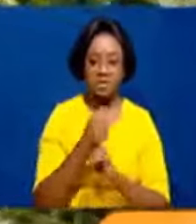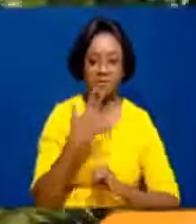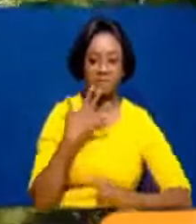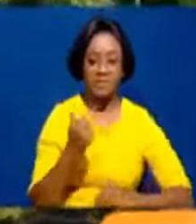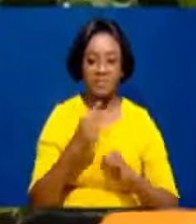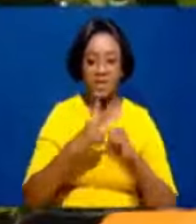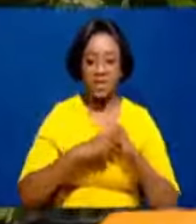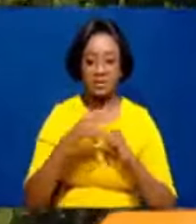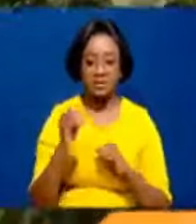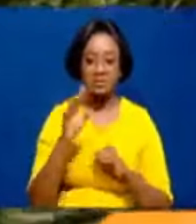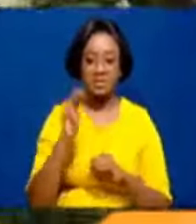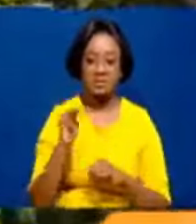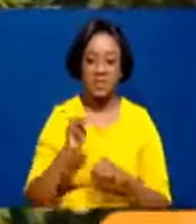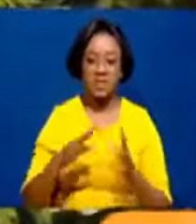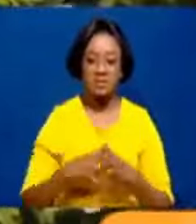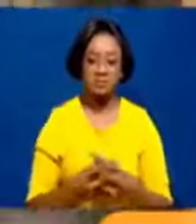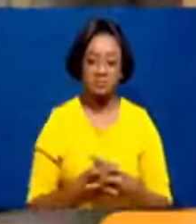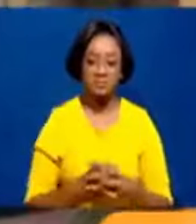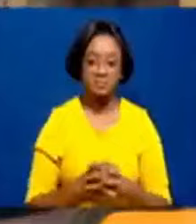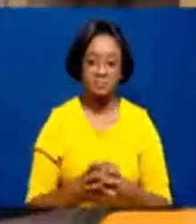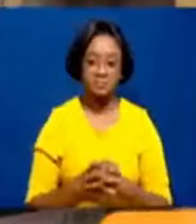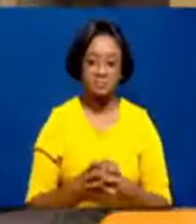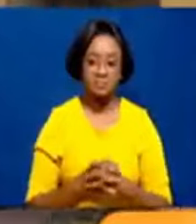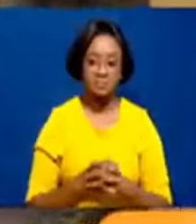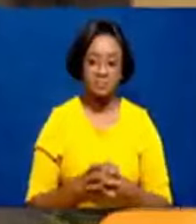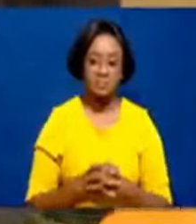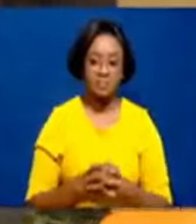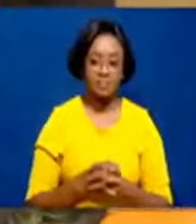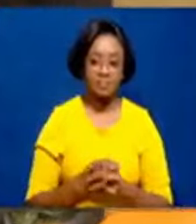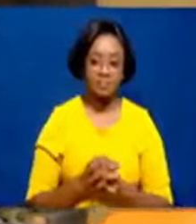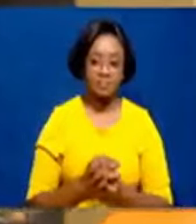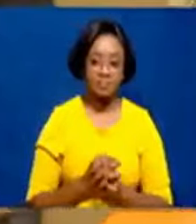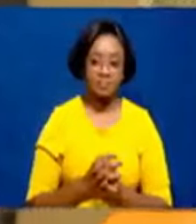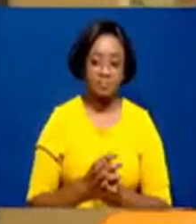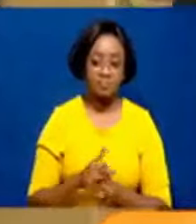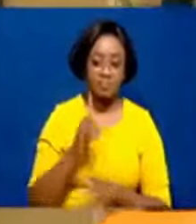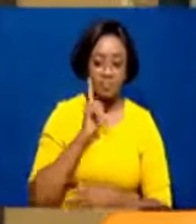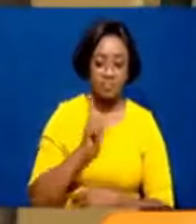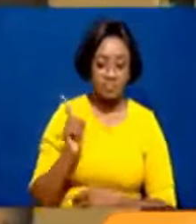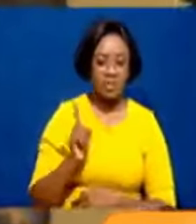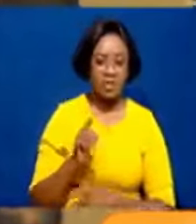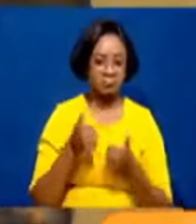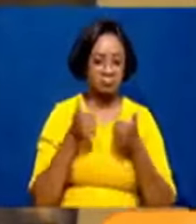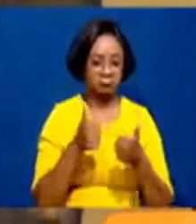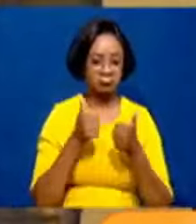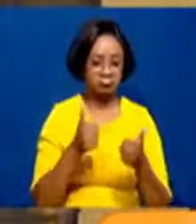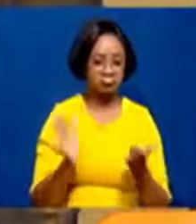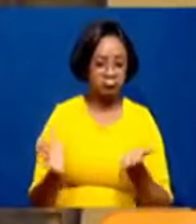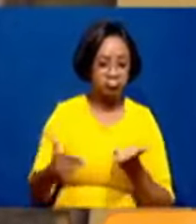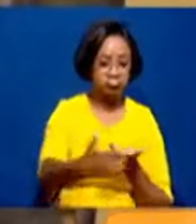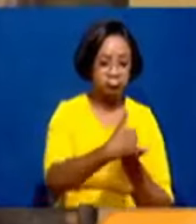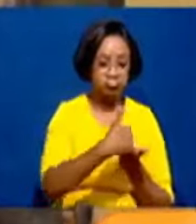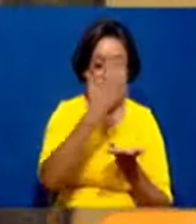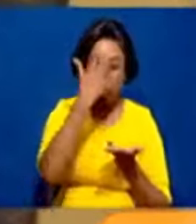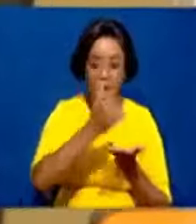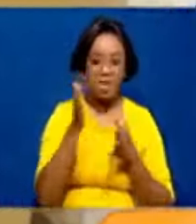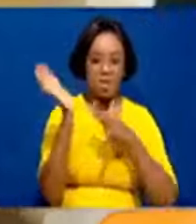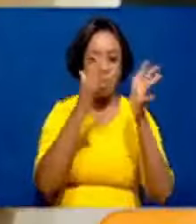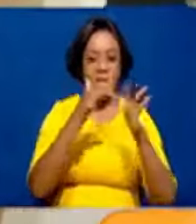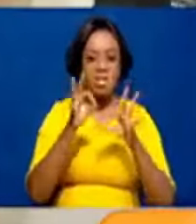570 million kilograms. The good crop was attributed to continued favorable weather conditions during the period